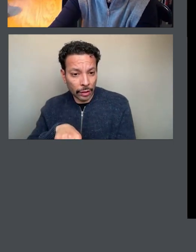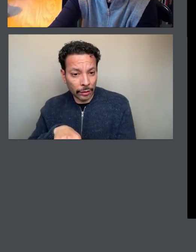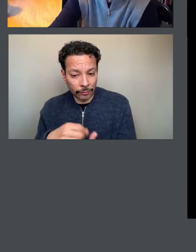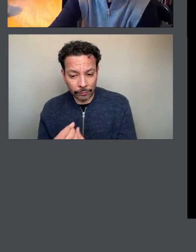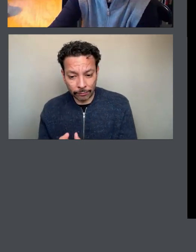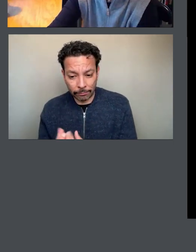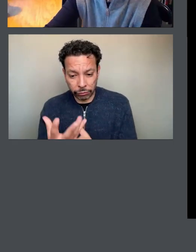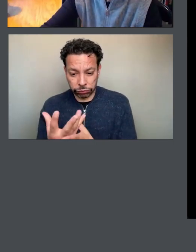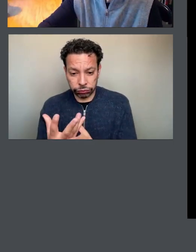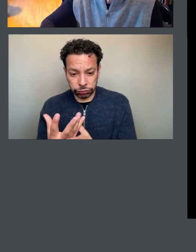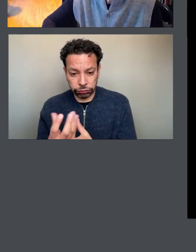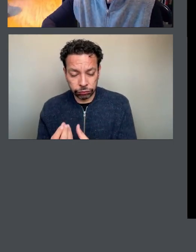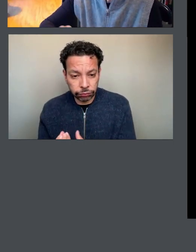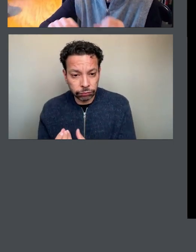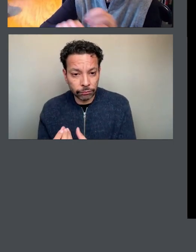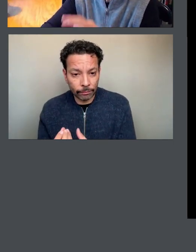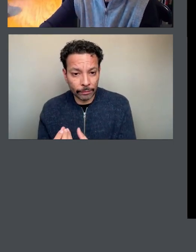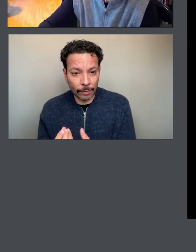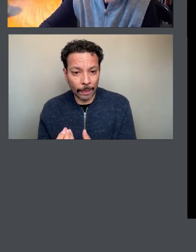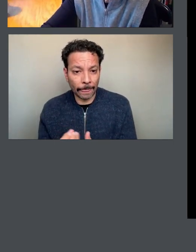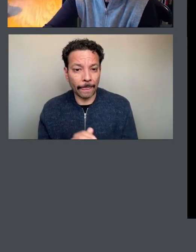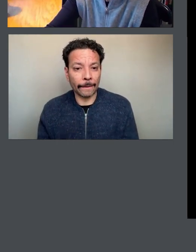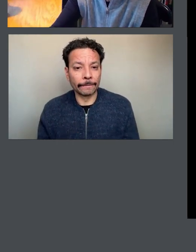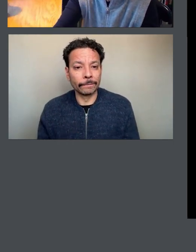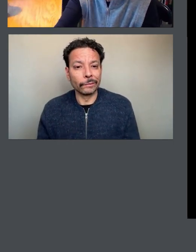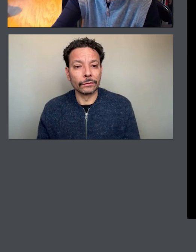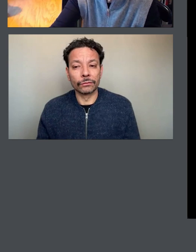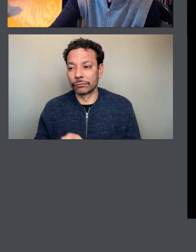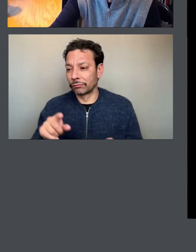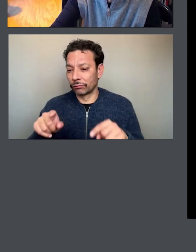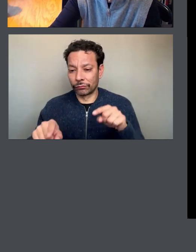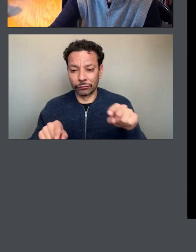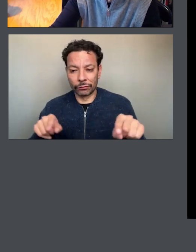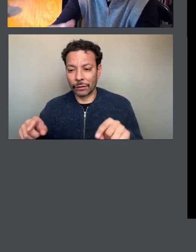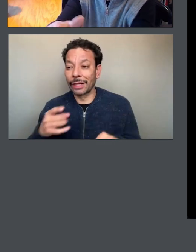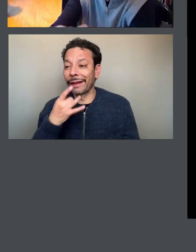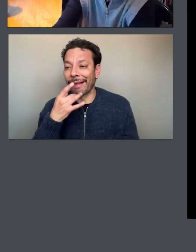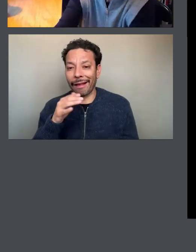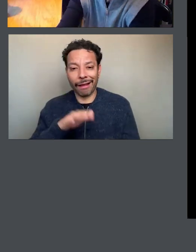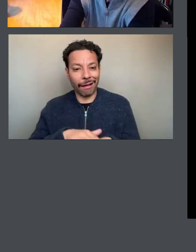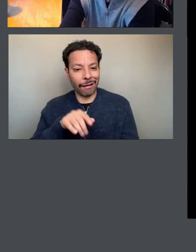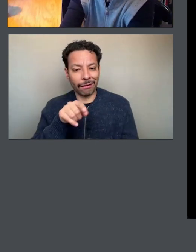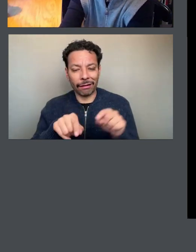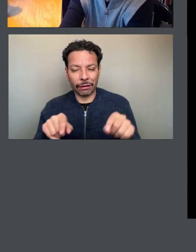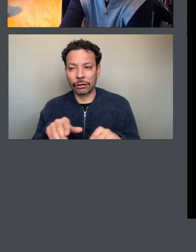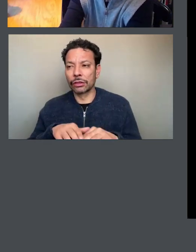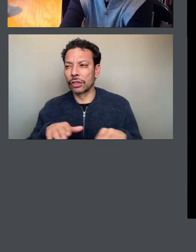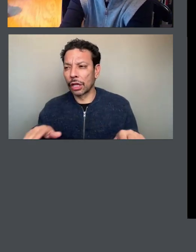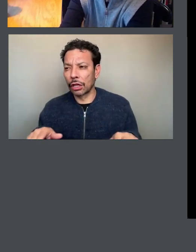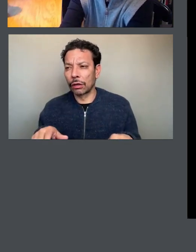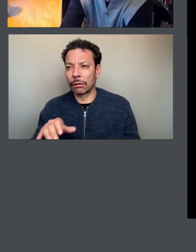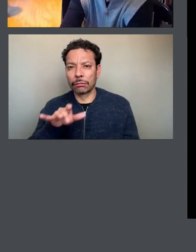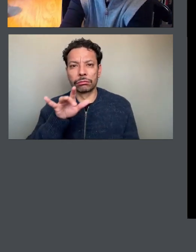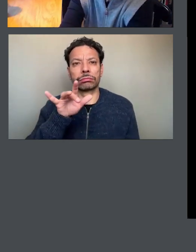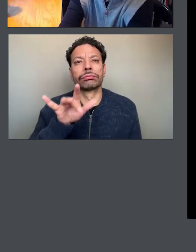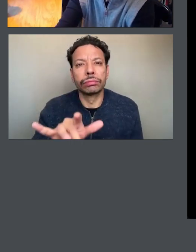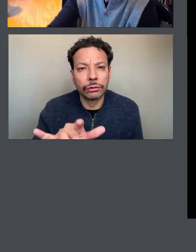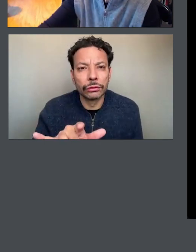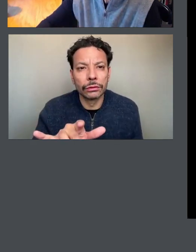up. So randomly, the light would come on and the child had to push the button.